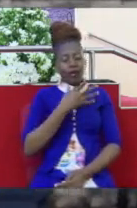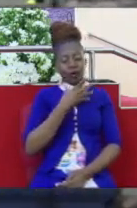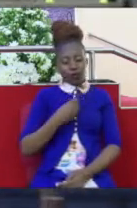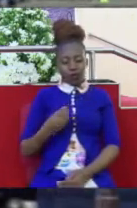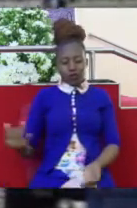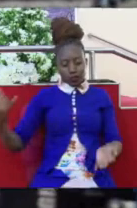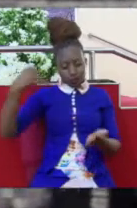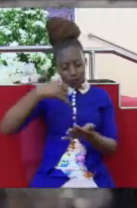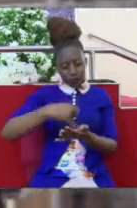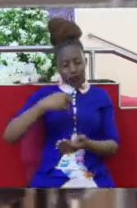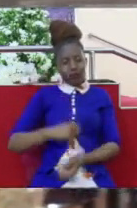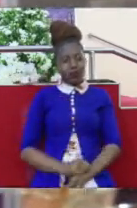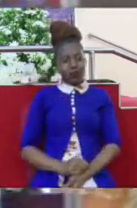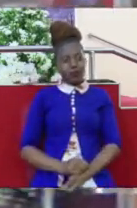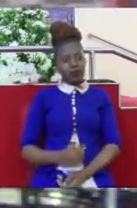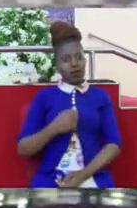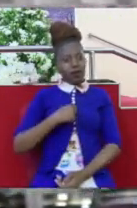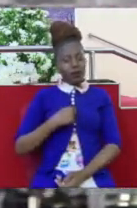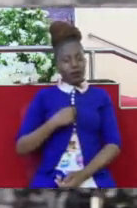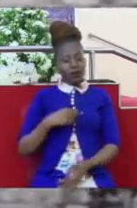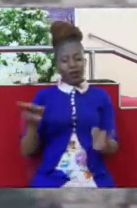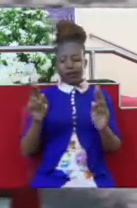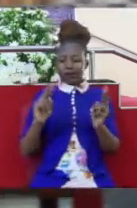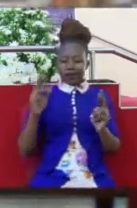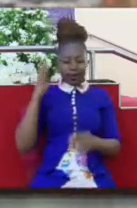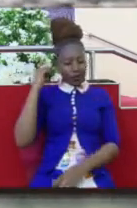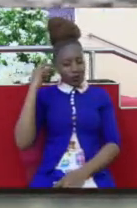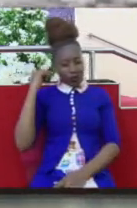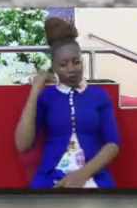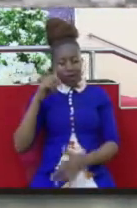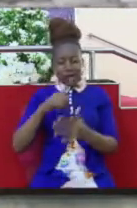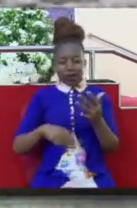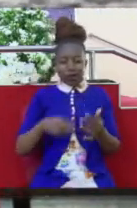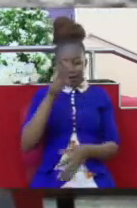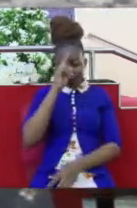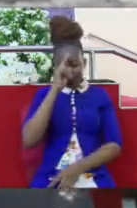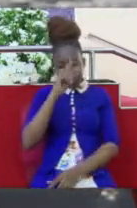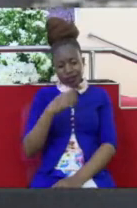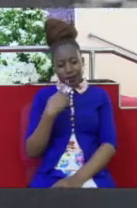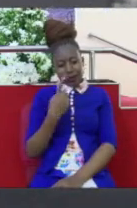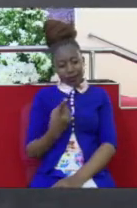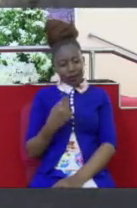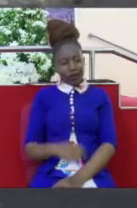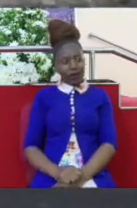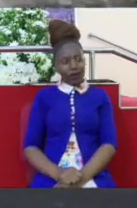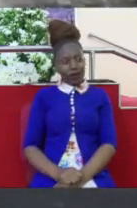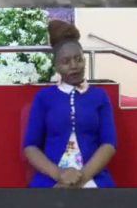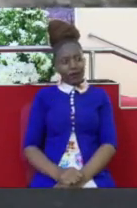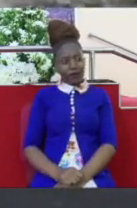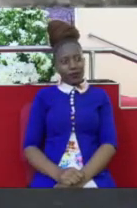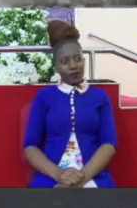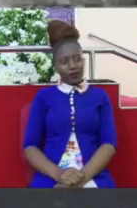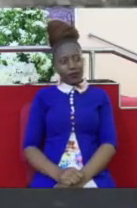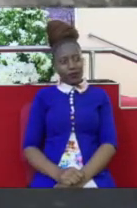kujihusisha. I want to hear a policeman try to tie me into this man's story in such a way that I became his problem.